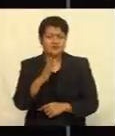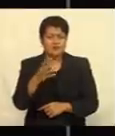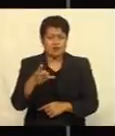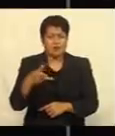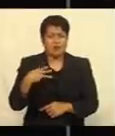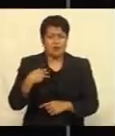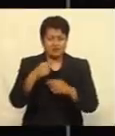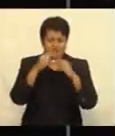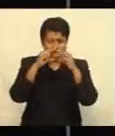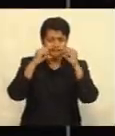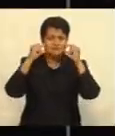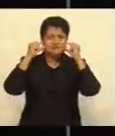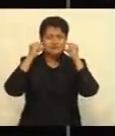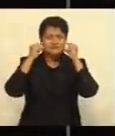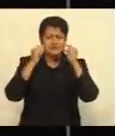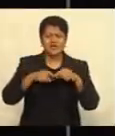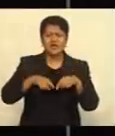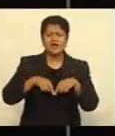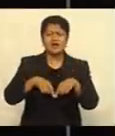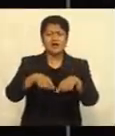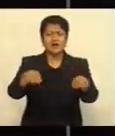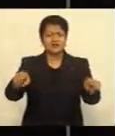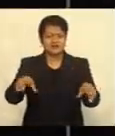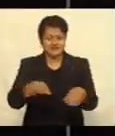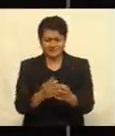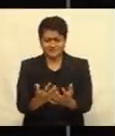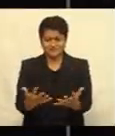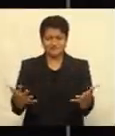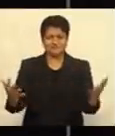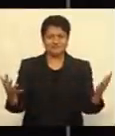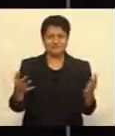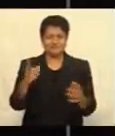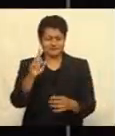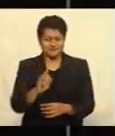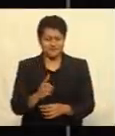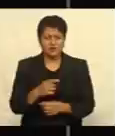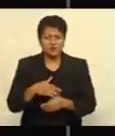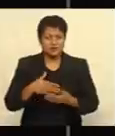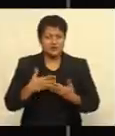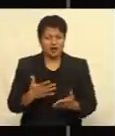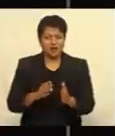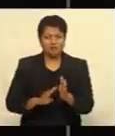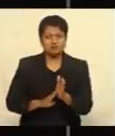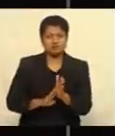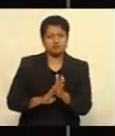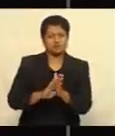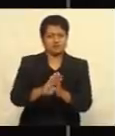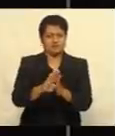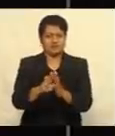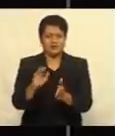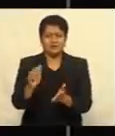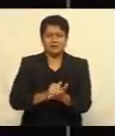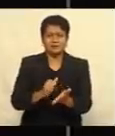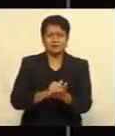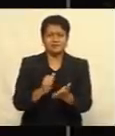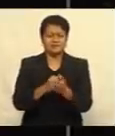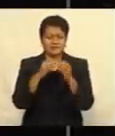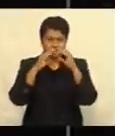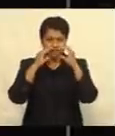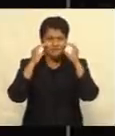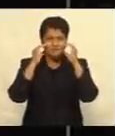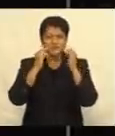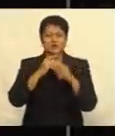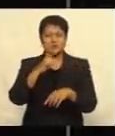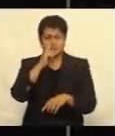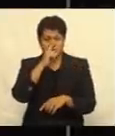in public today, and this is being reflected in the increasing demand noted by businesses. While many Fijians understand the importance of covering